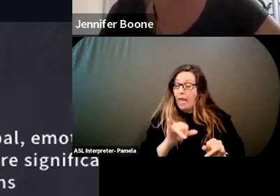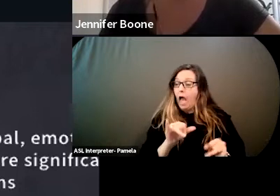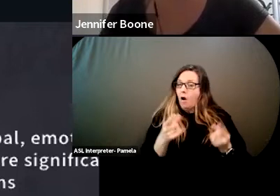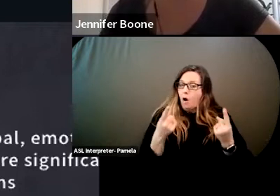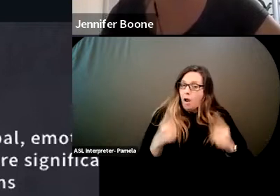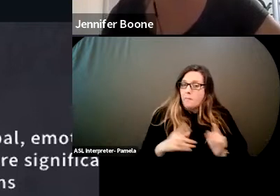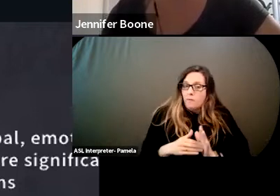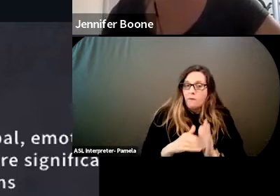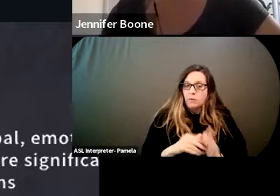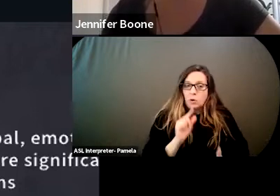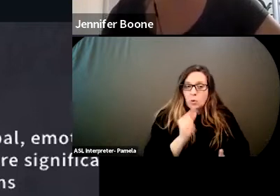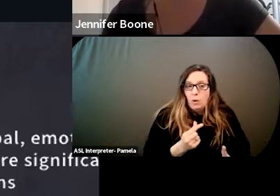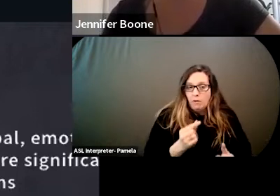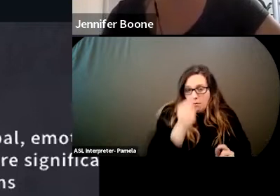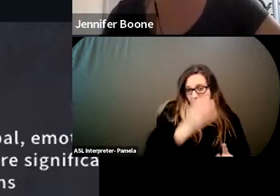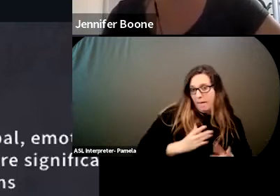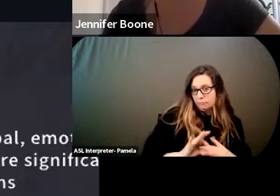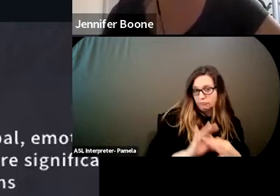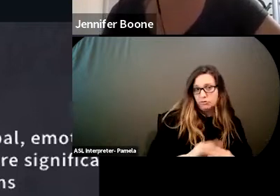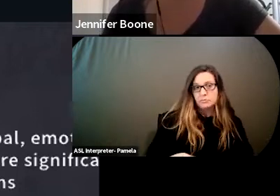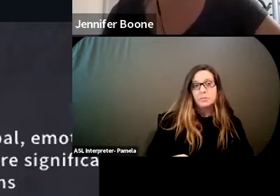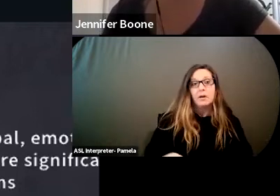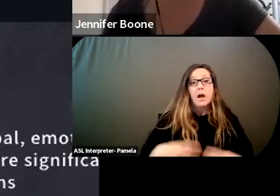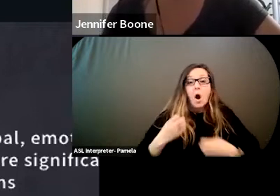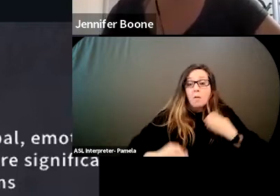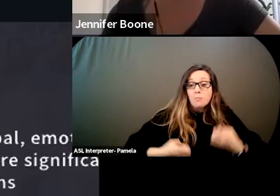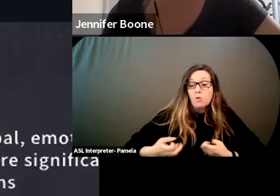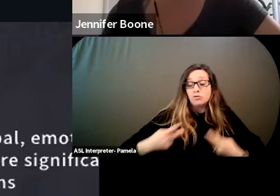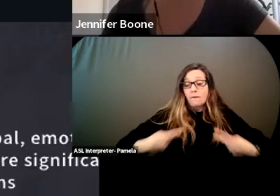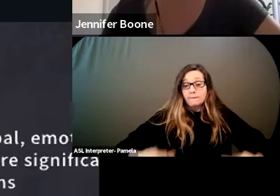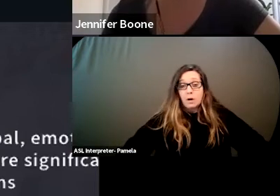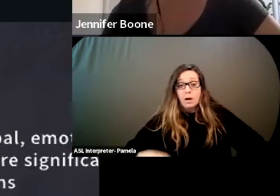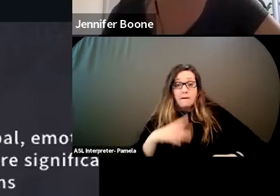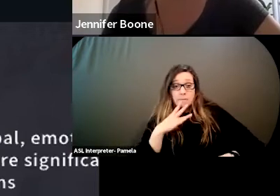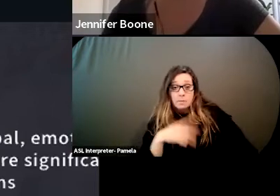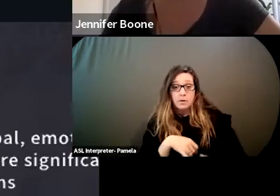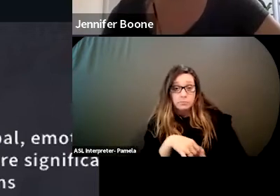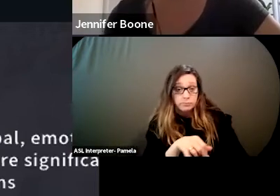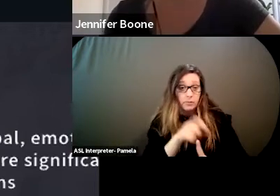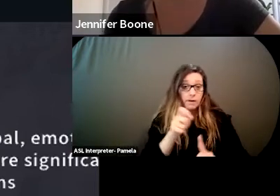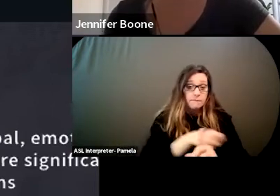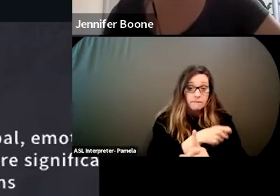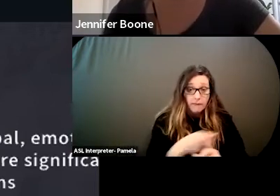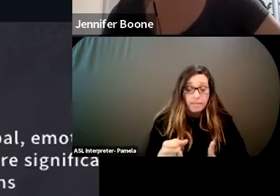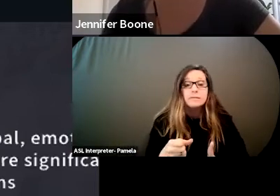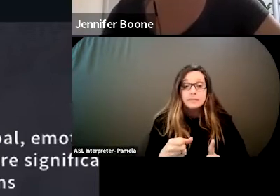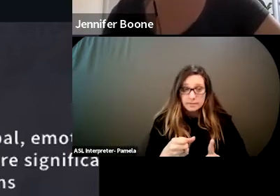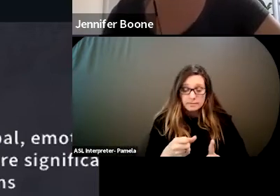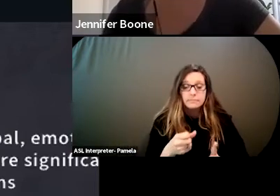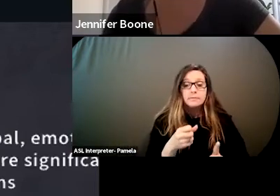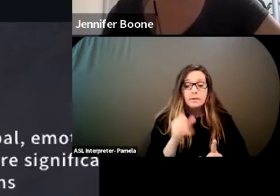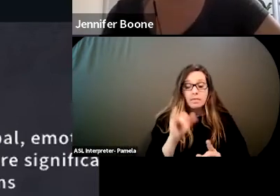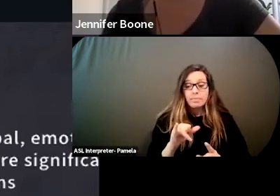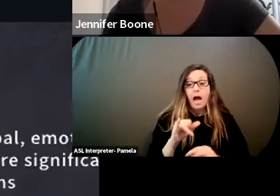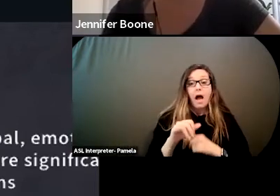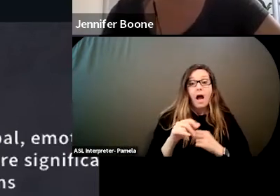relationships. The second key finding is that emotional, physical, sexual, and verbal anti-LGBT violence significantly predicted likelihood of almost all